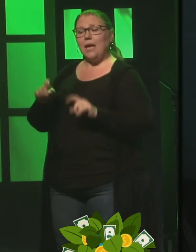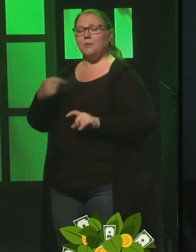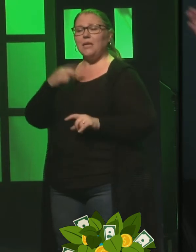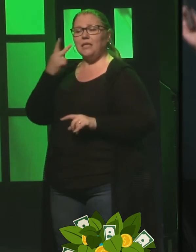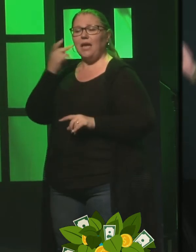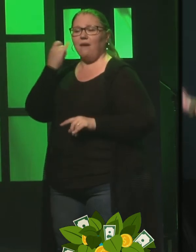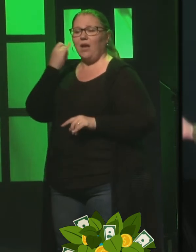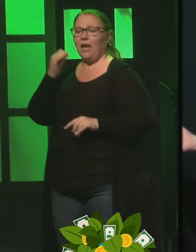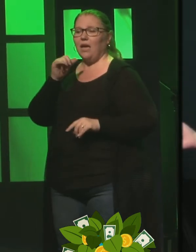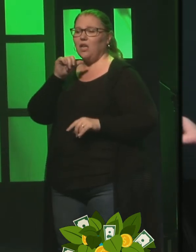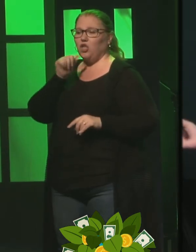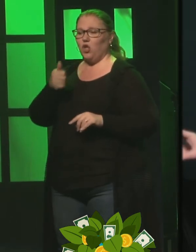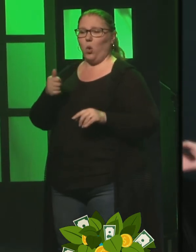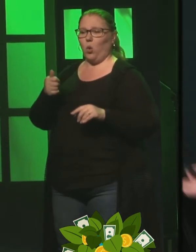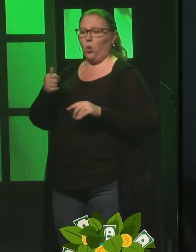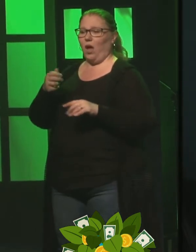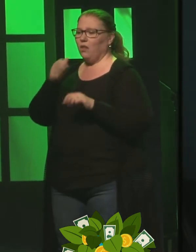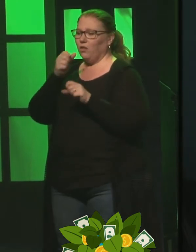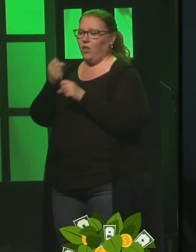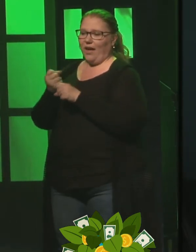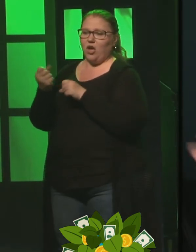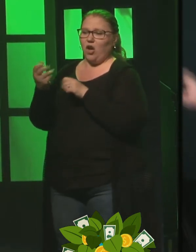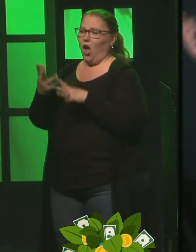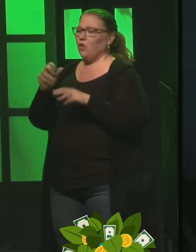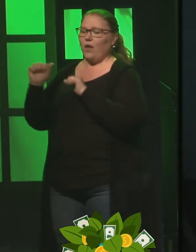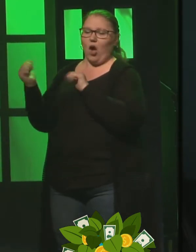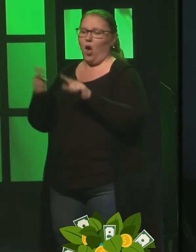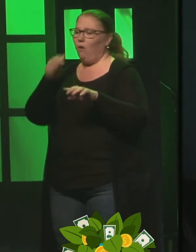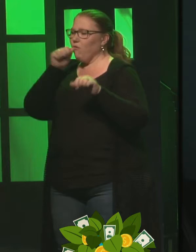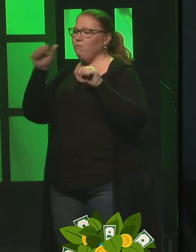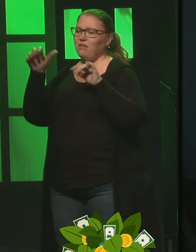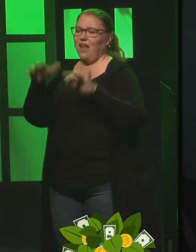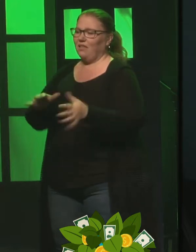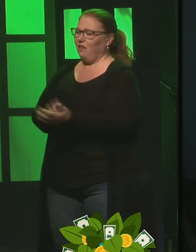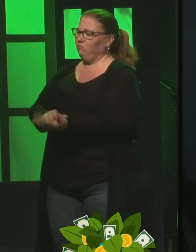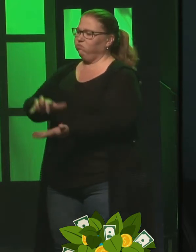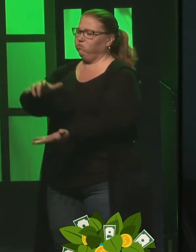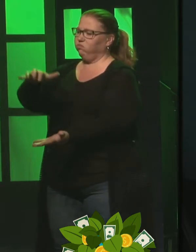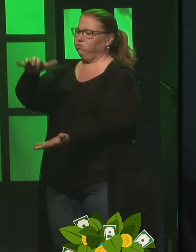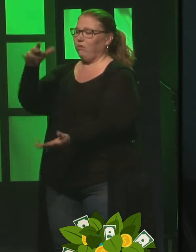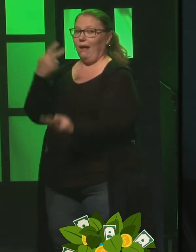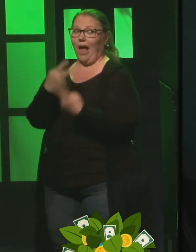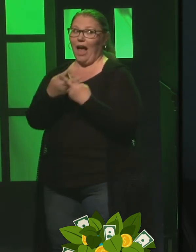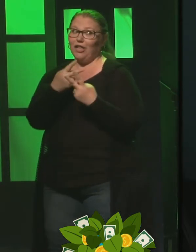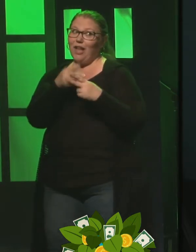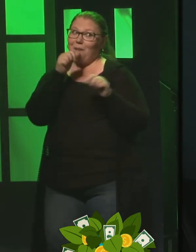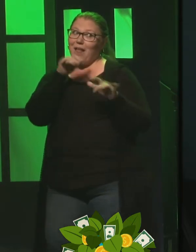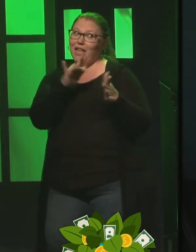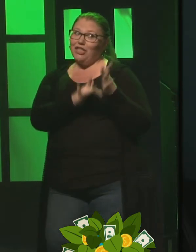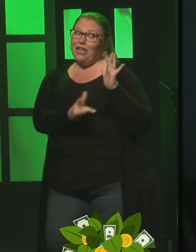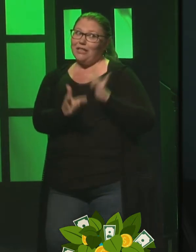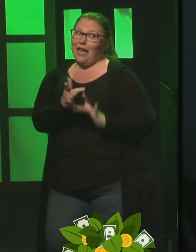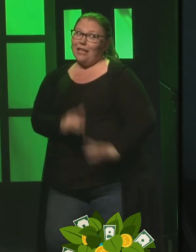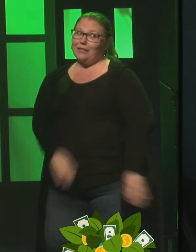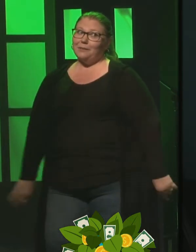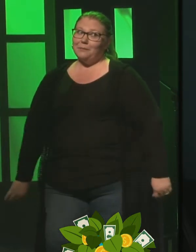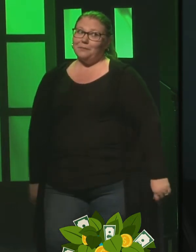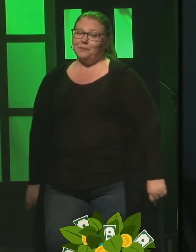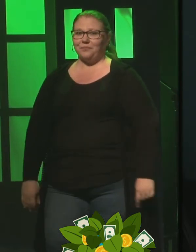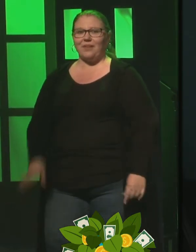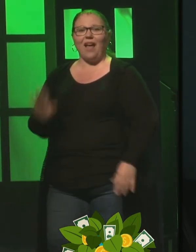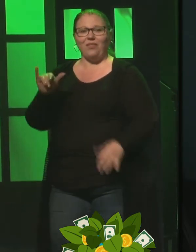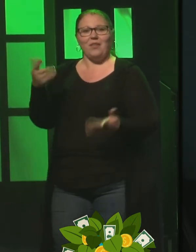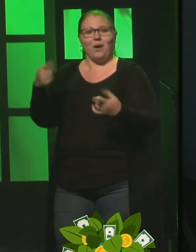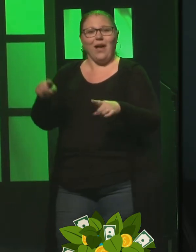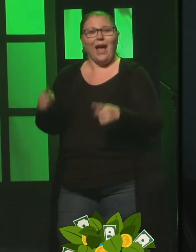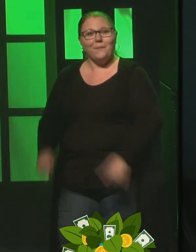don't throw open the floodgates of heaven and pour down upon you blessing without measure. #bless Jesus. Like, that's what's going